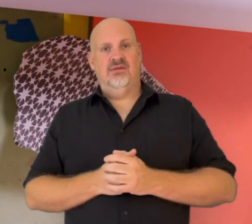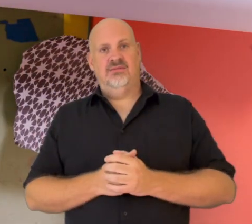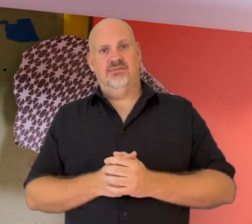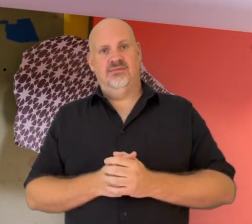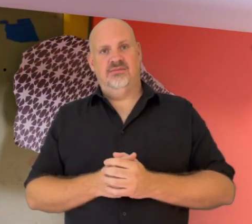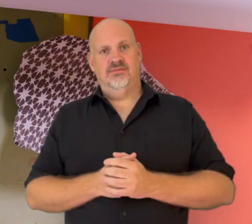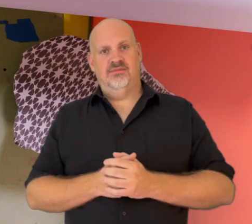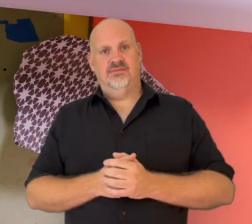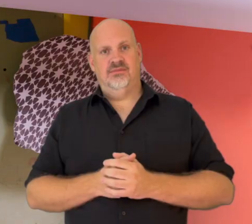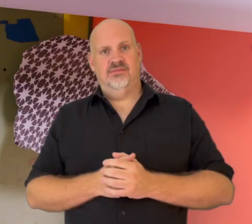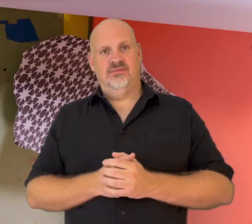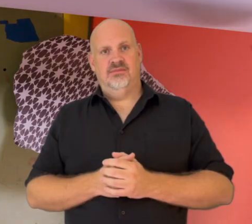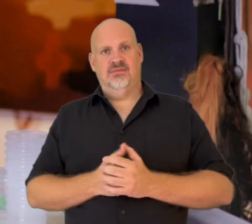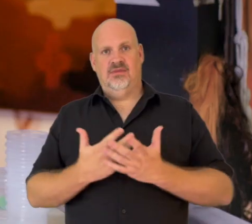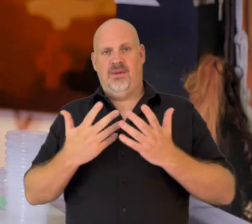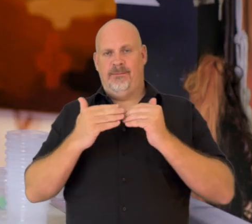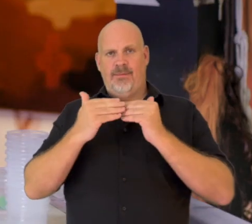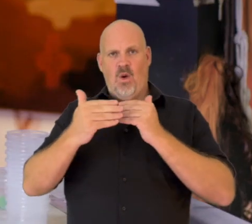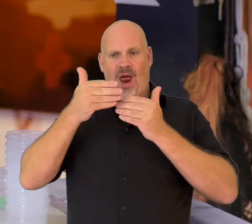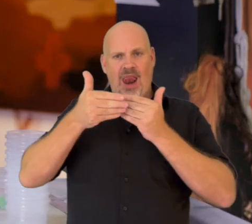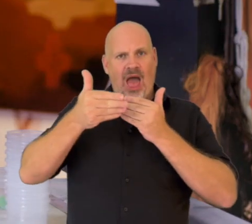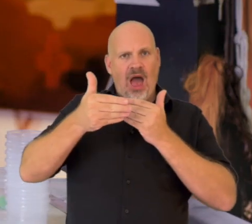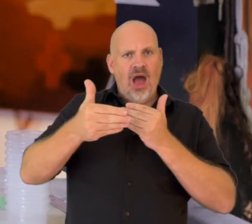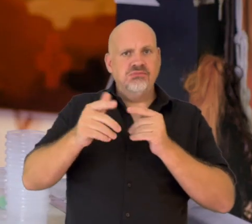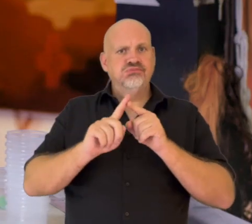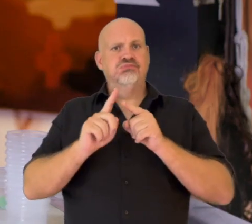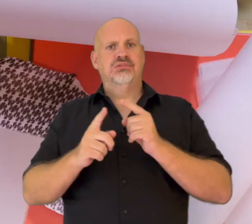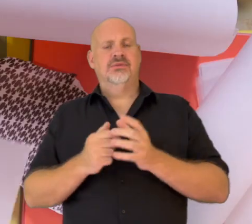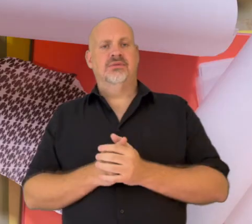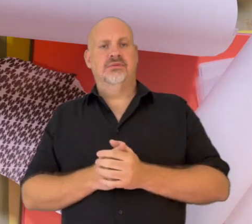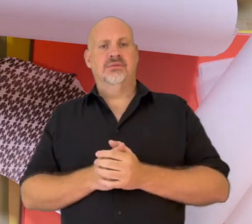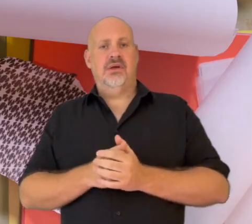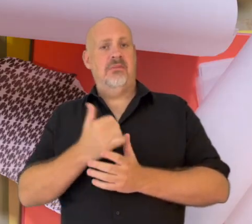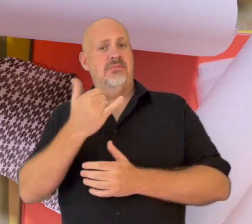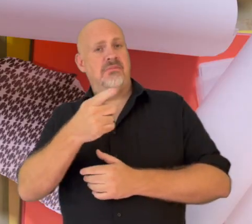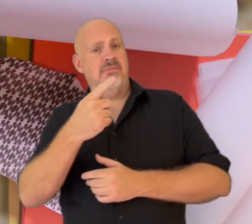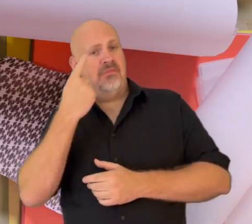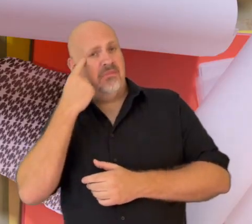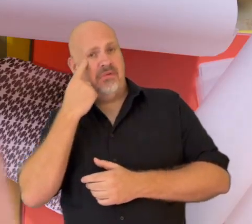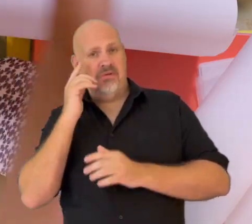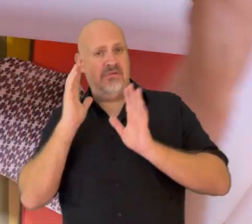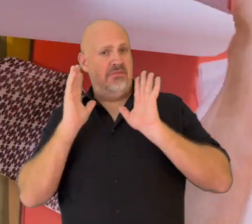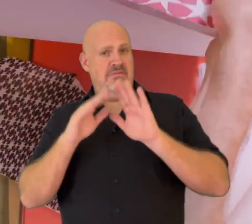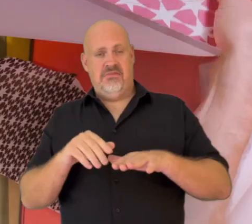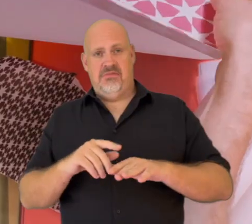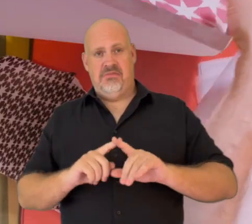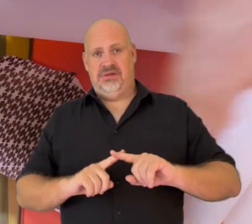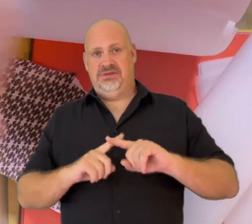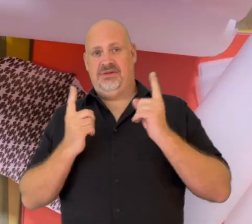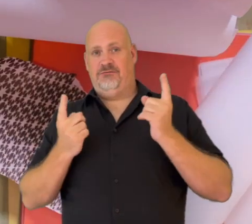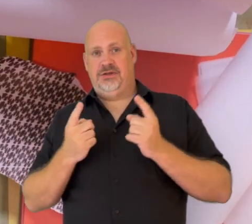and a bit more layering. You might want to introduce a different language altogether and